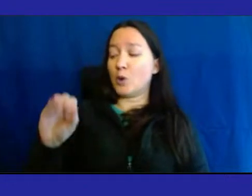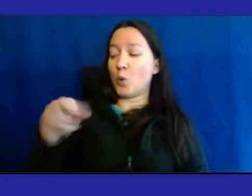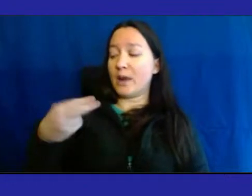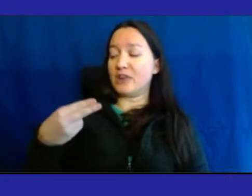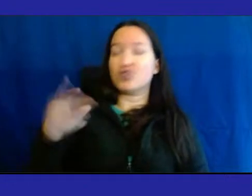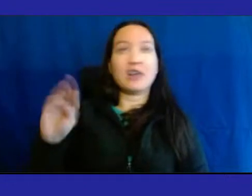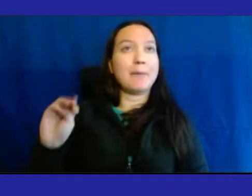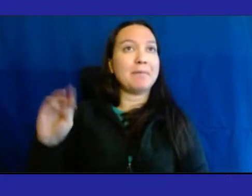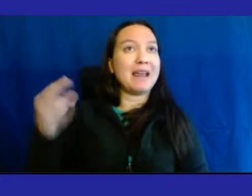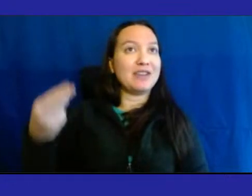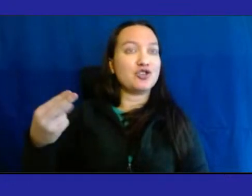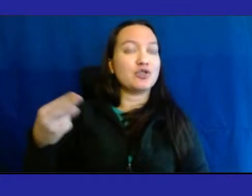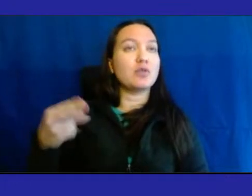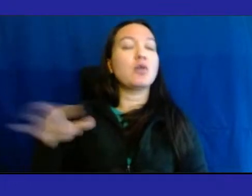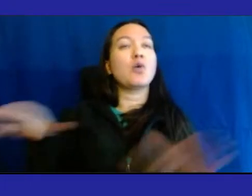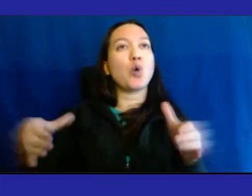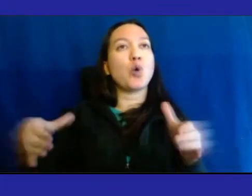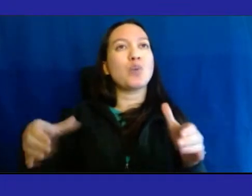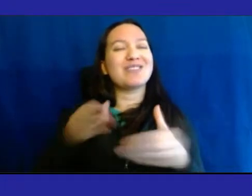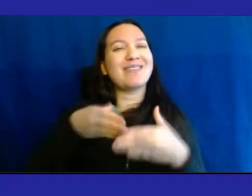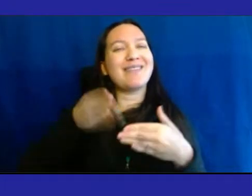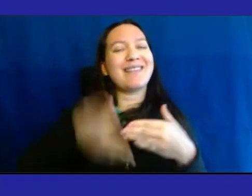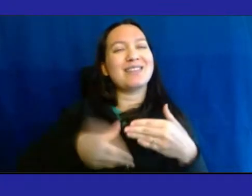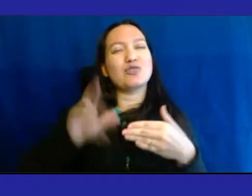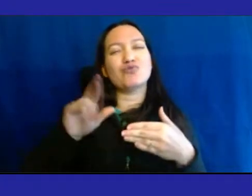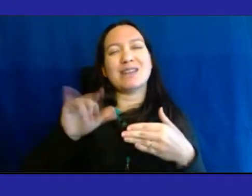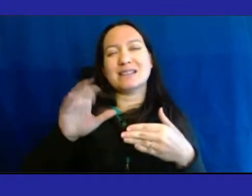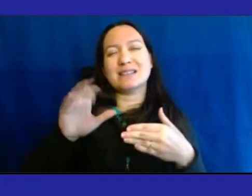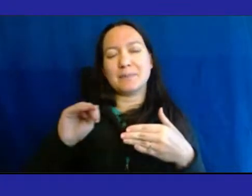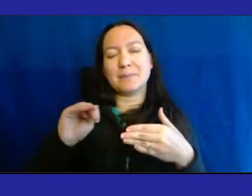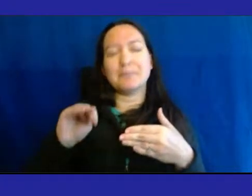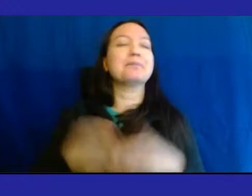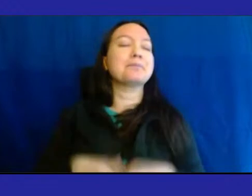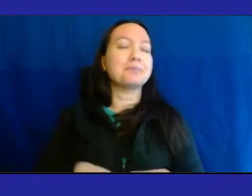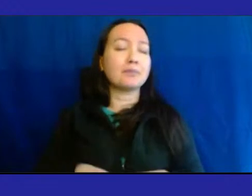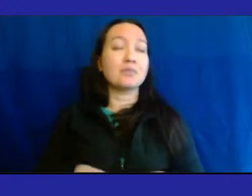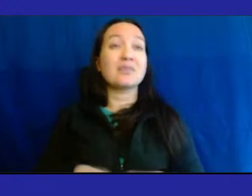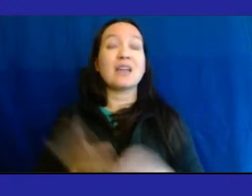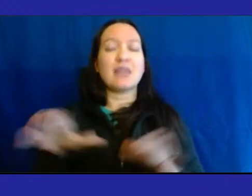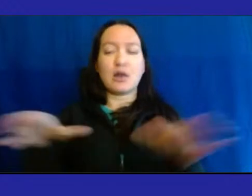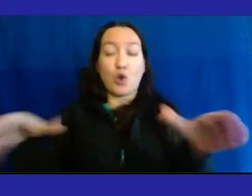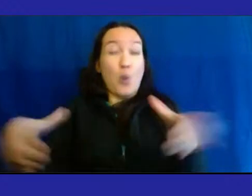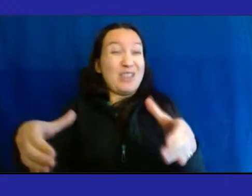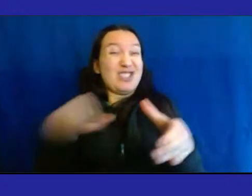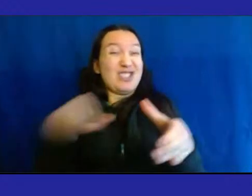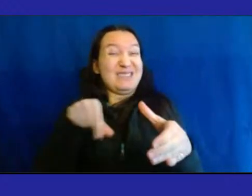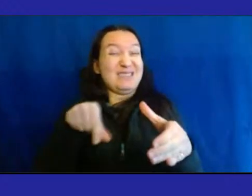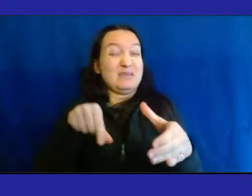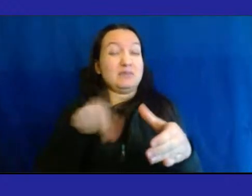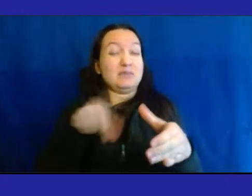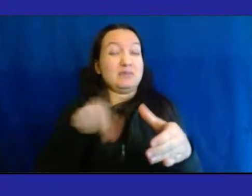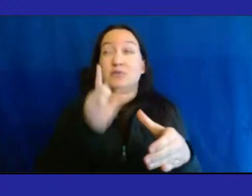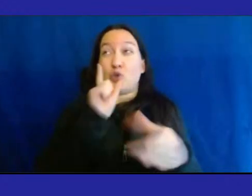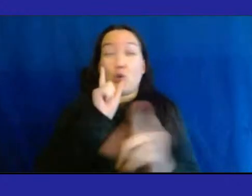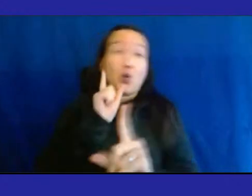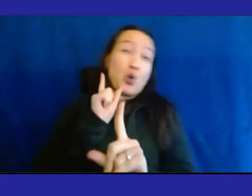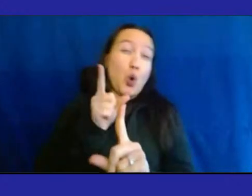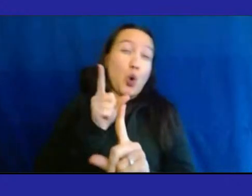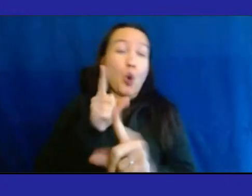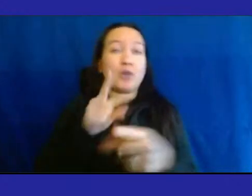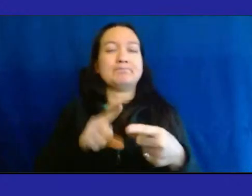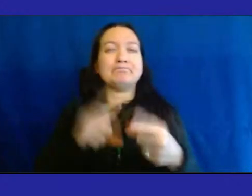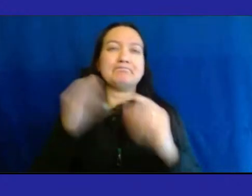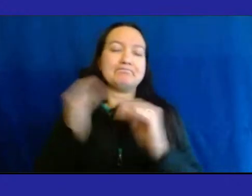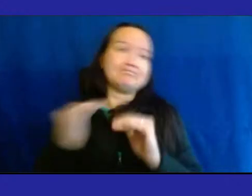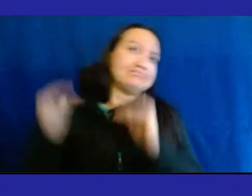Coalition to End Racism in Clinical Algorithms. And the coalition is heading towards their sort of 2.0